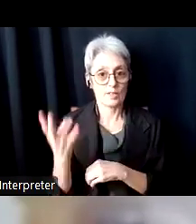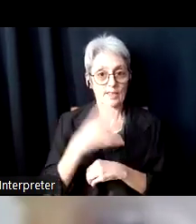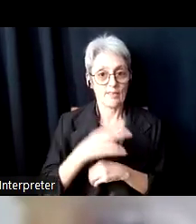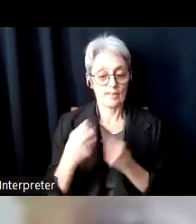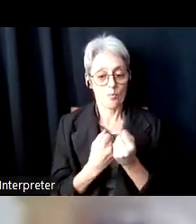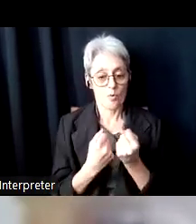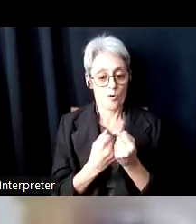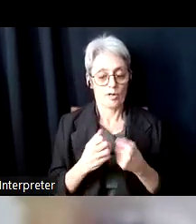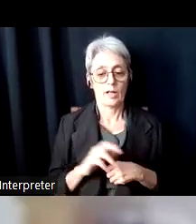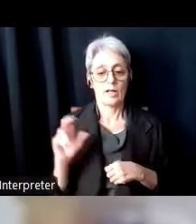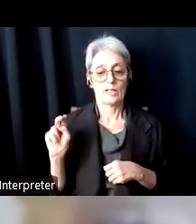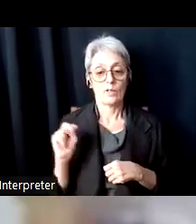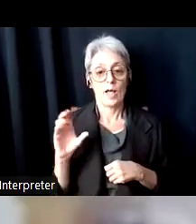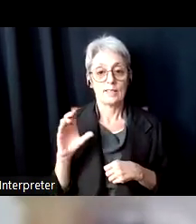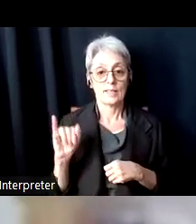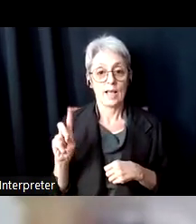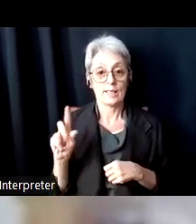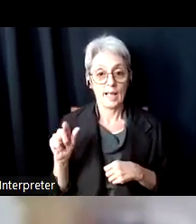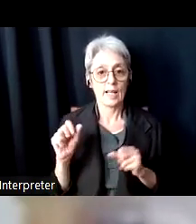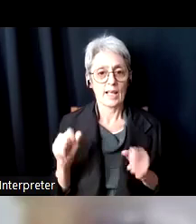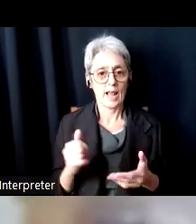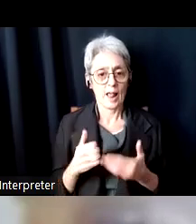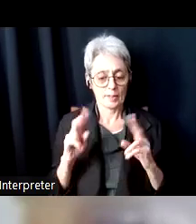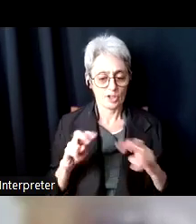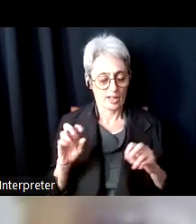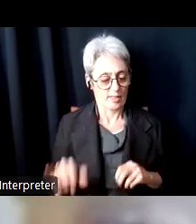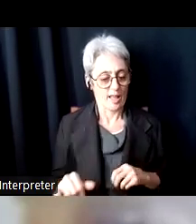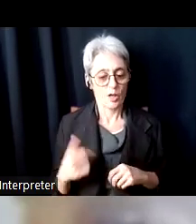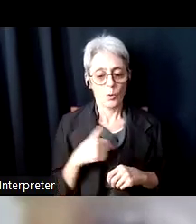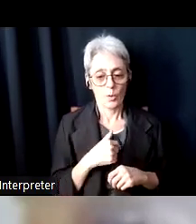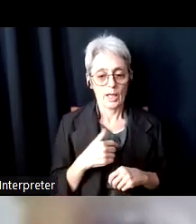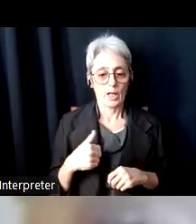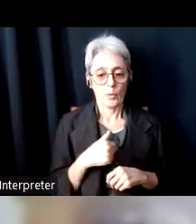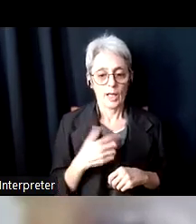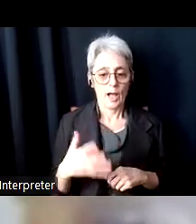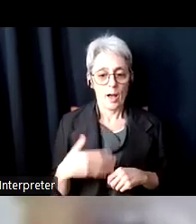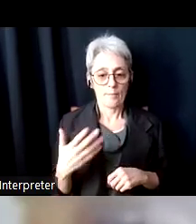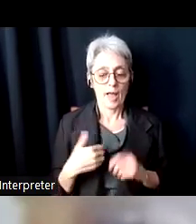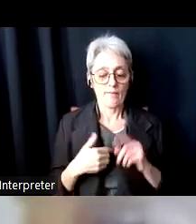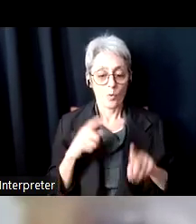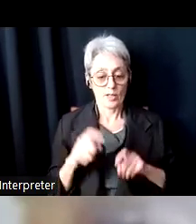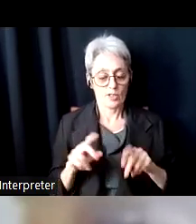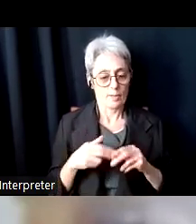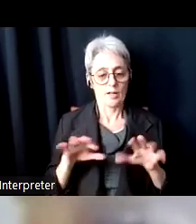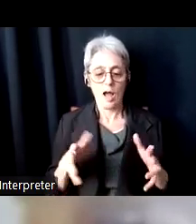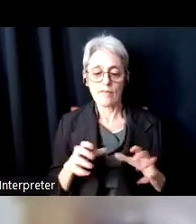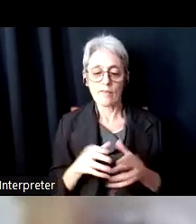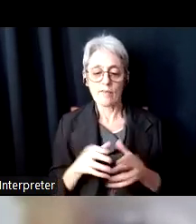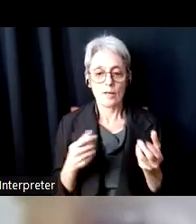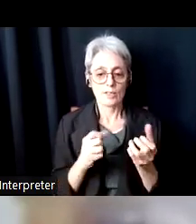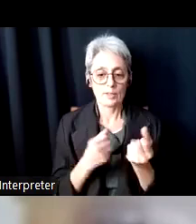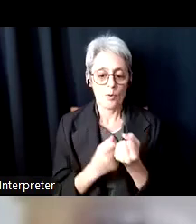we can look at that. We do have questions on kind of the extent of supports required, and we can look